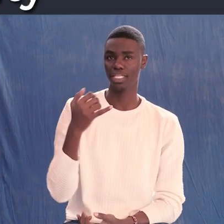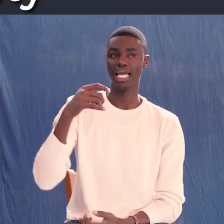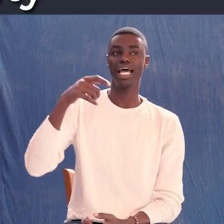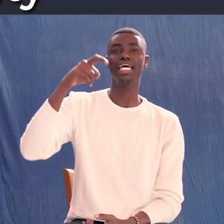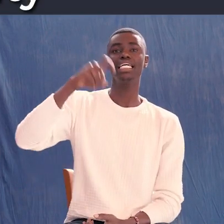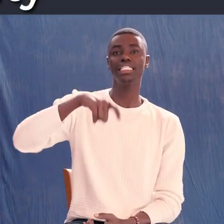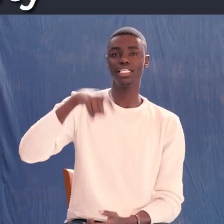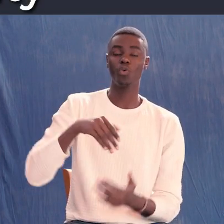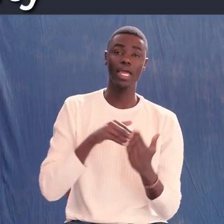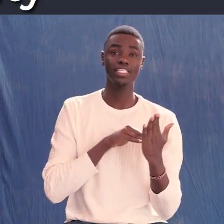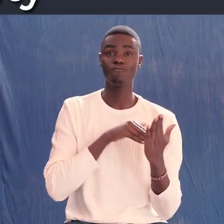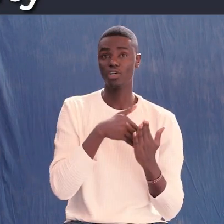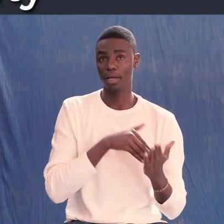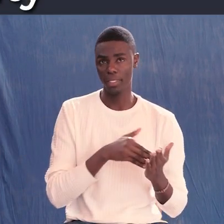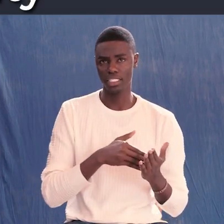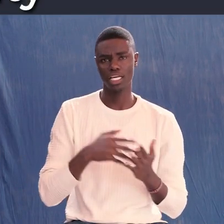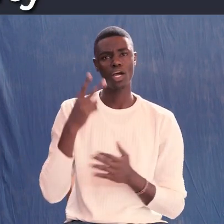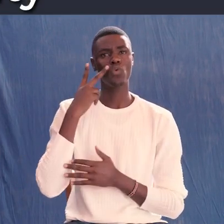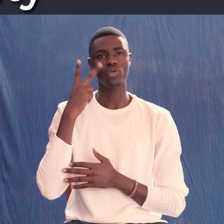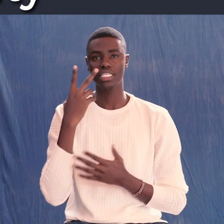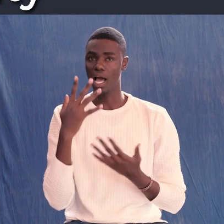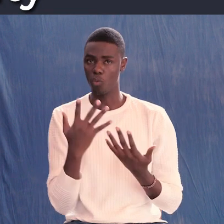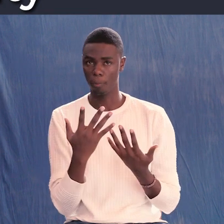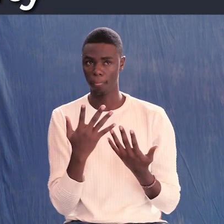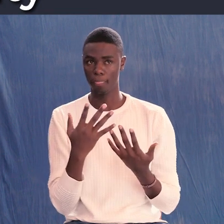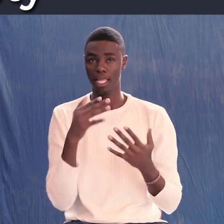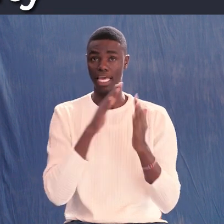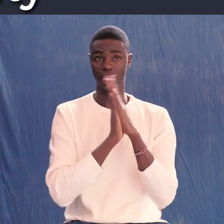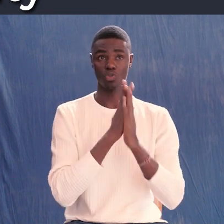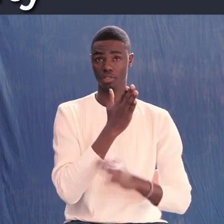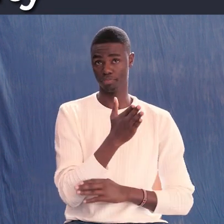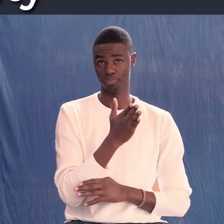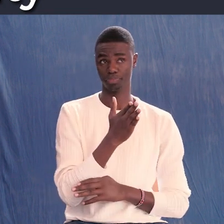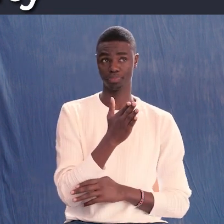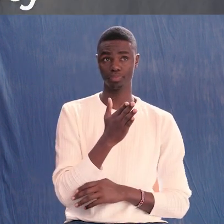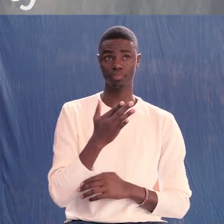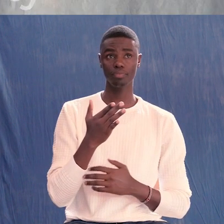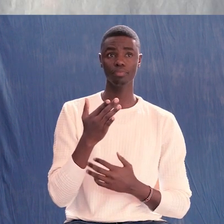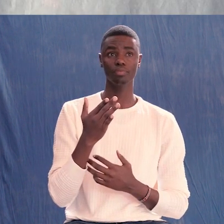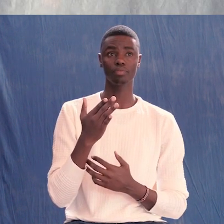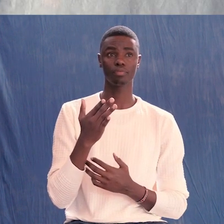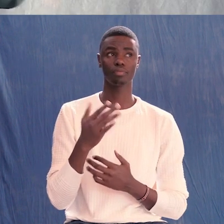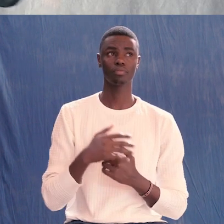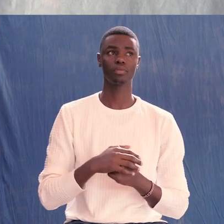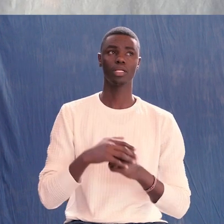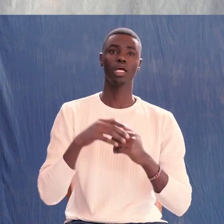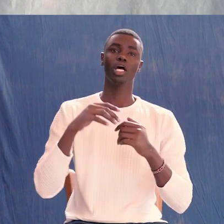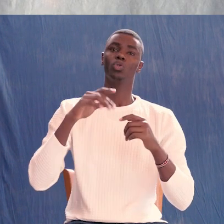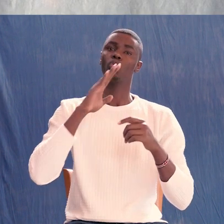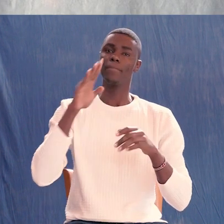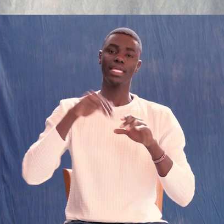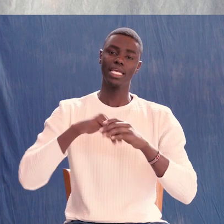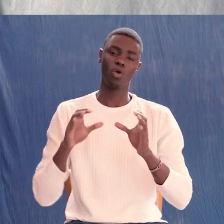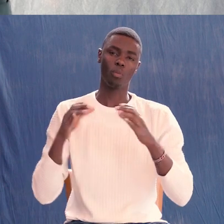vulnerability. And how do we see it in this passage? Is that to be in community,